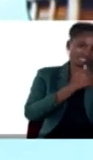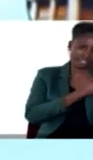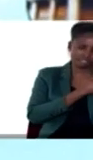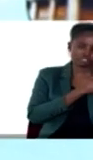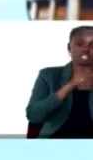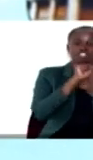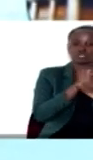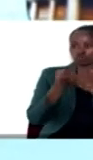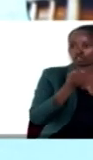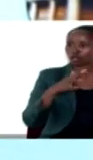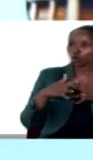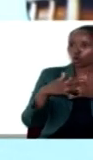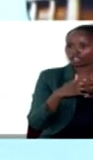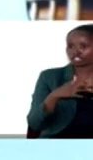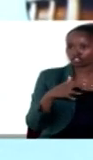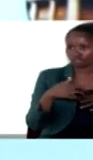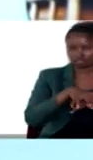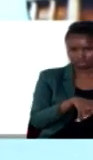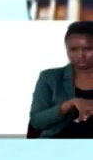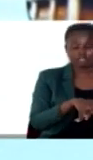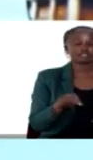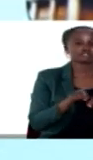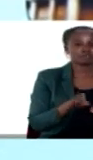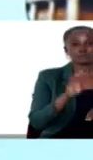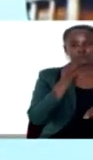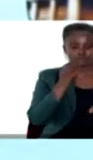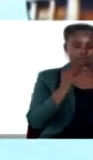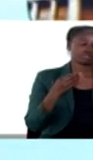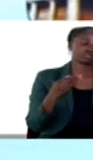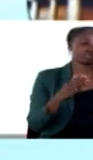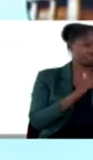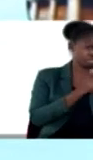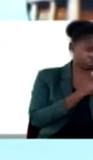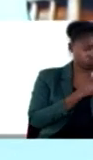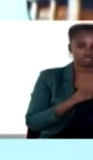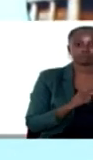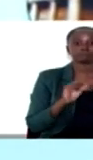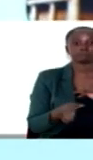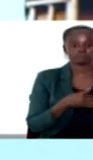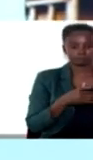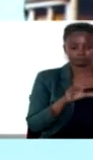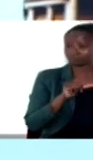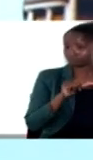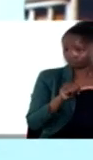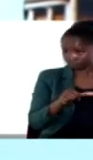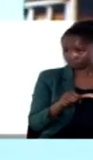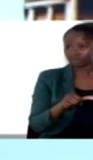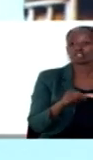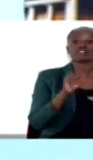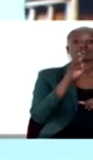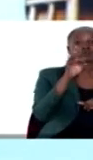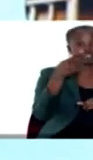cohesion, and food security, focusing on sustainable future for